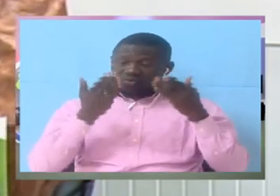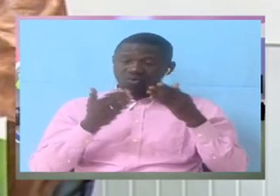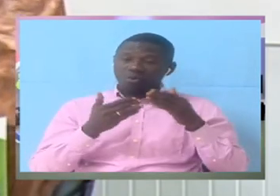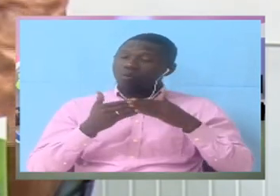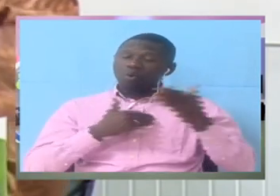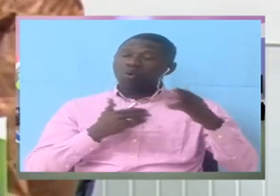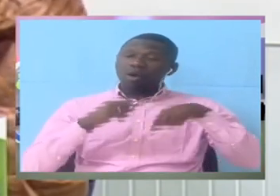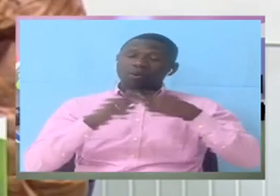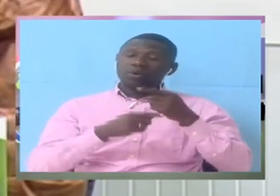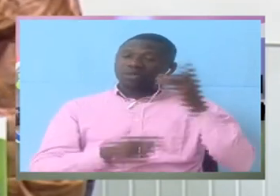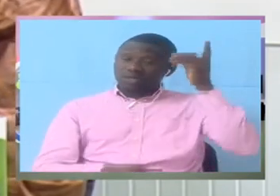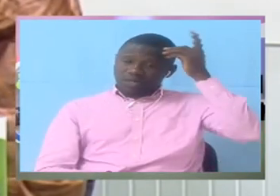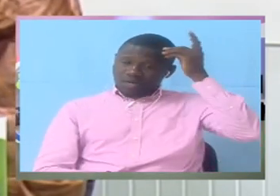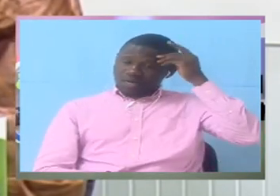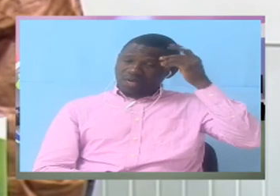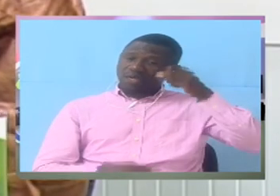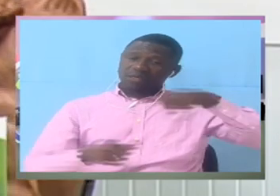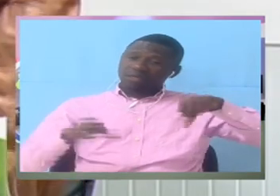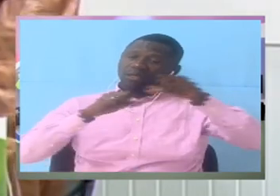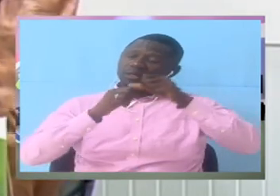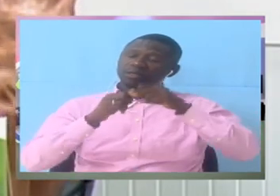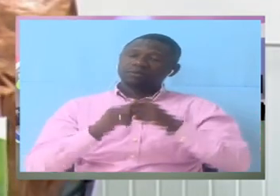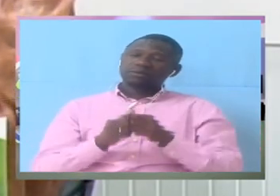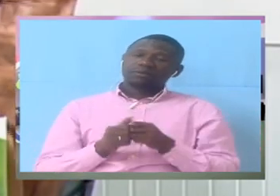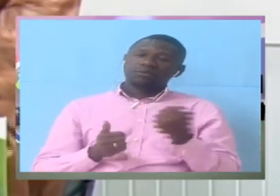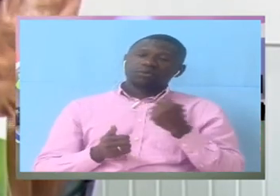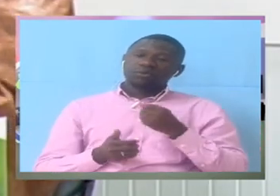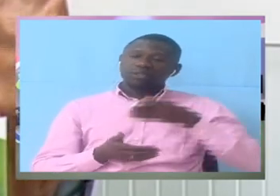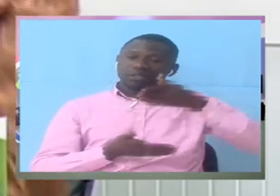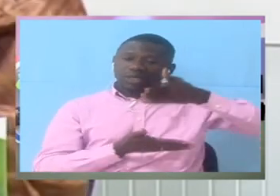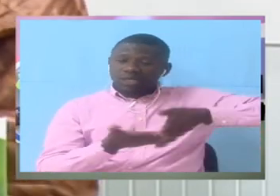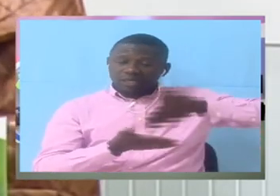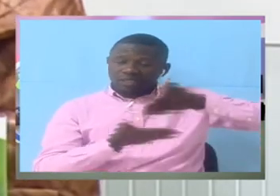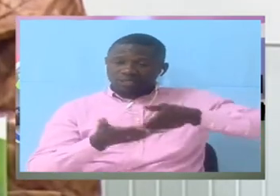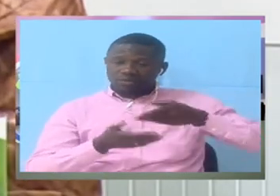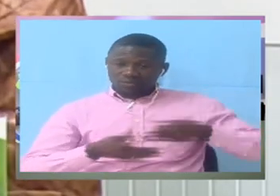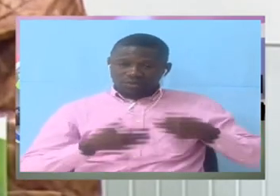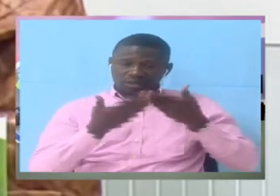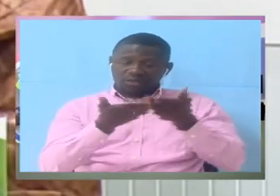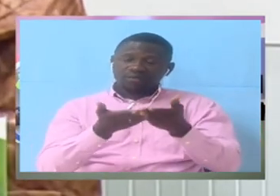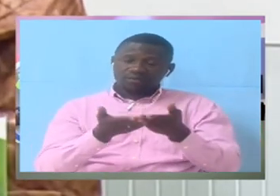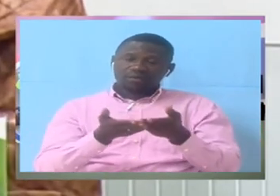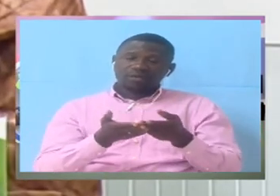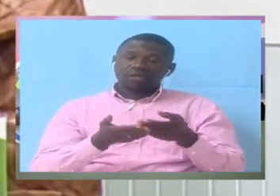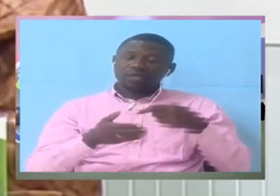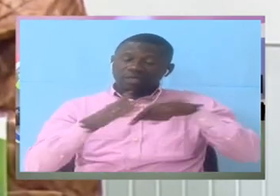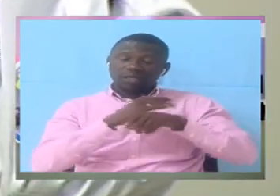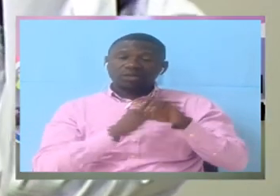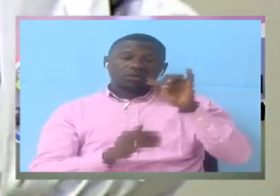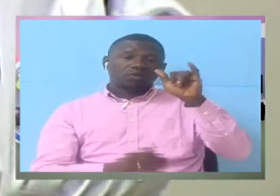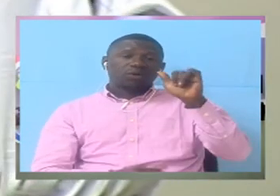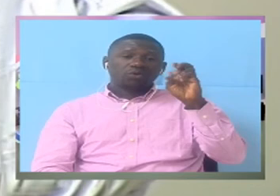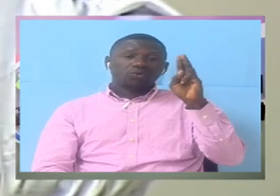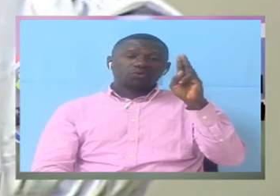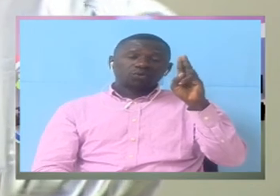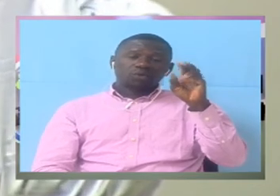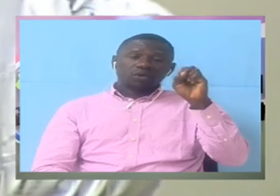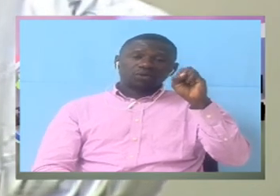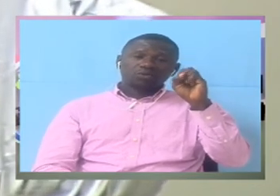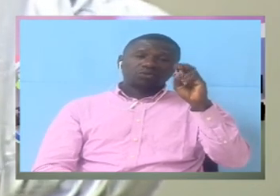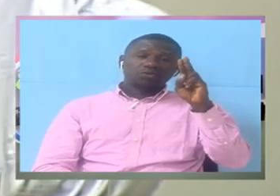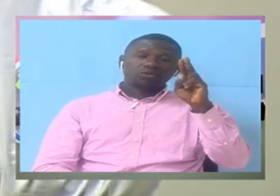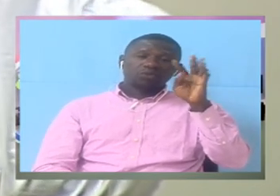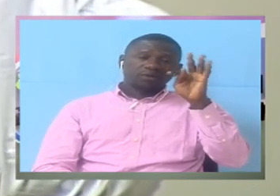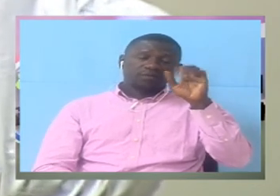with Dakar. The address that we gave him. Yusufa Nyul Fangolo Suokono Yarfa Ena Ebiji. In fact, in inside youth first compound, there was an